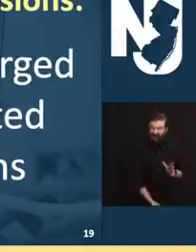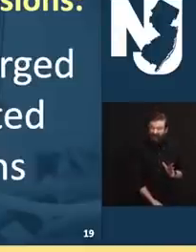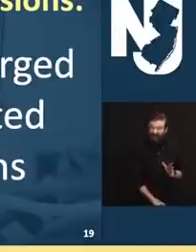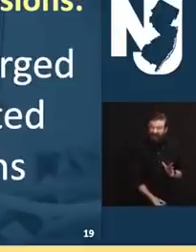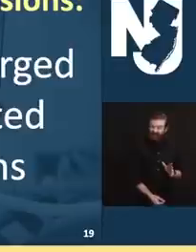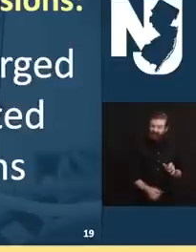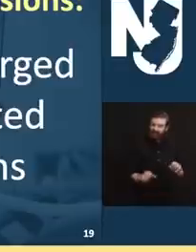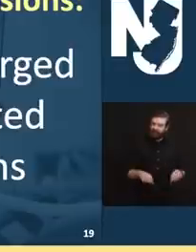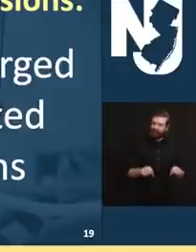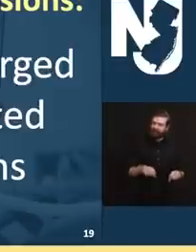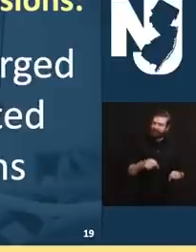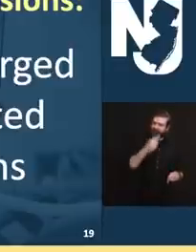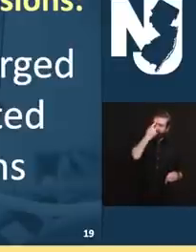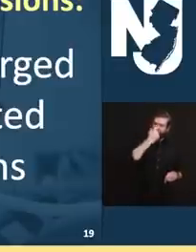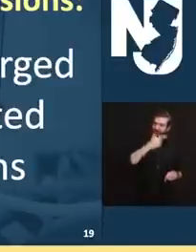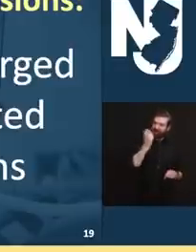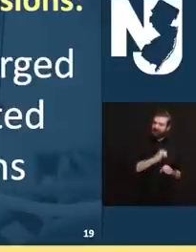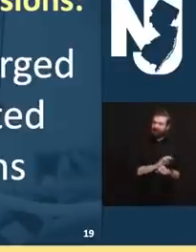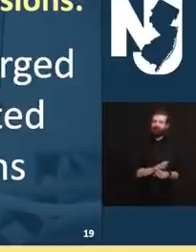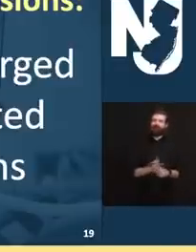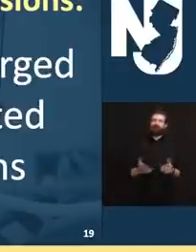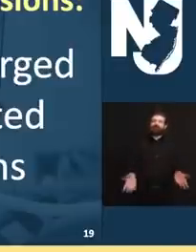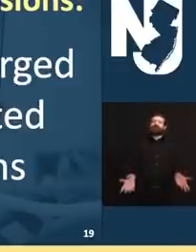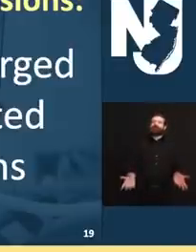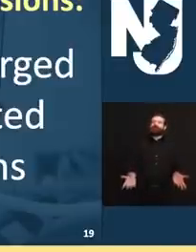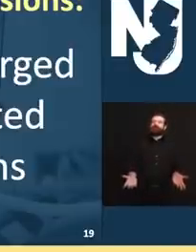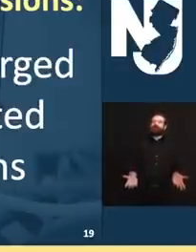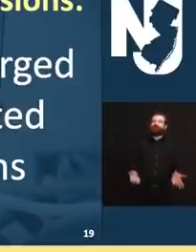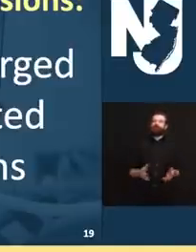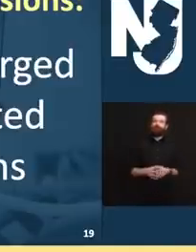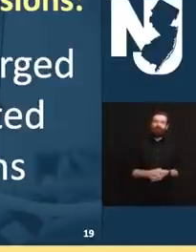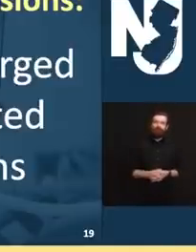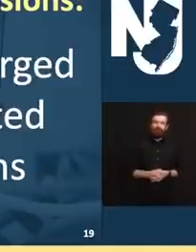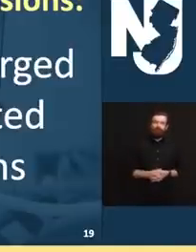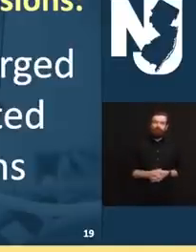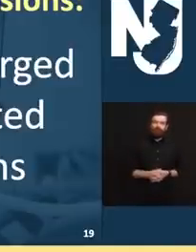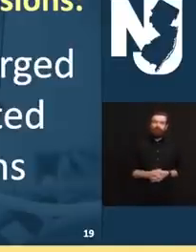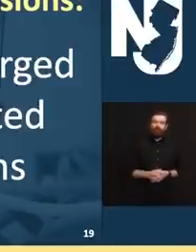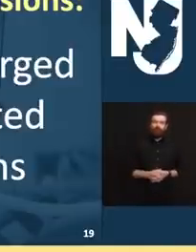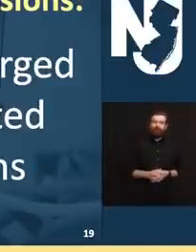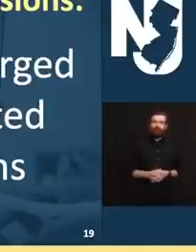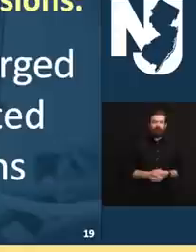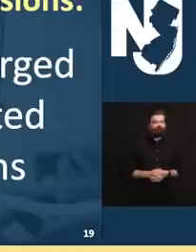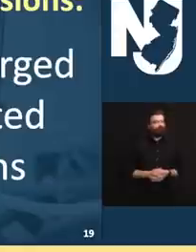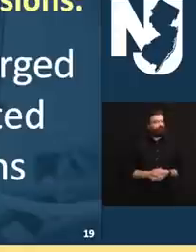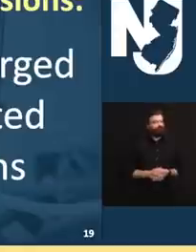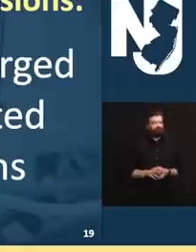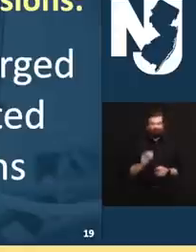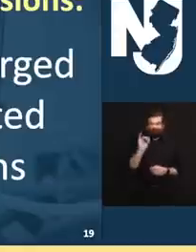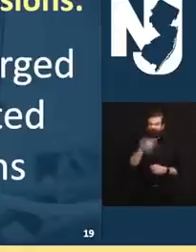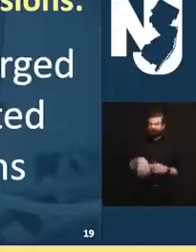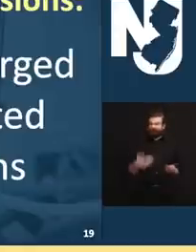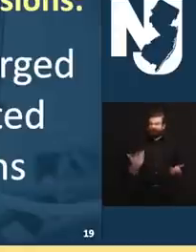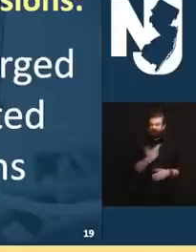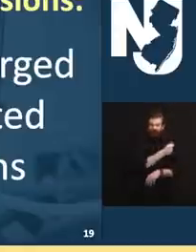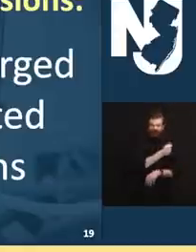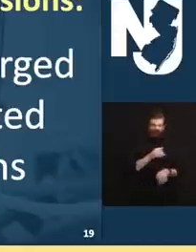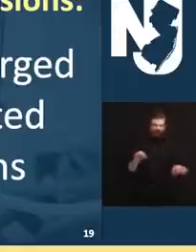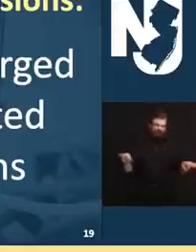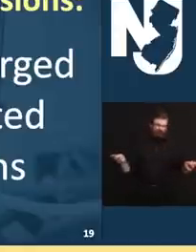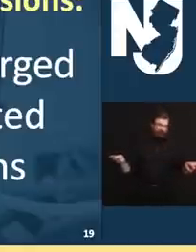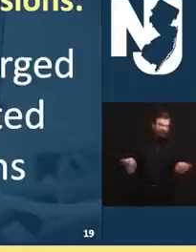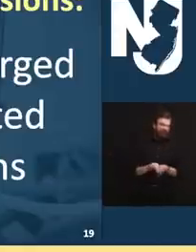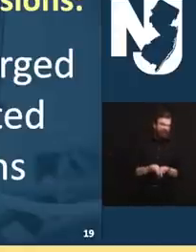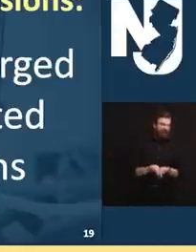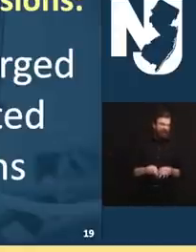So the vaccines are here at a time when we absolutely need them, and we're doing everything we can to see that they are put to work